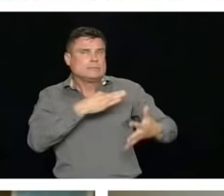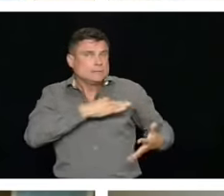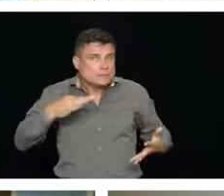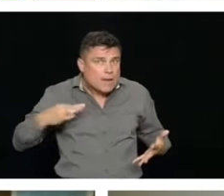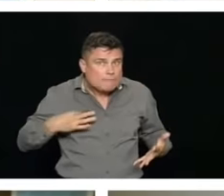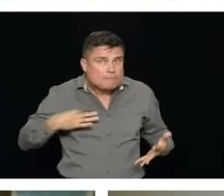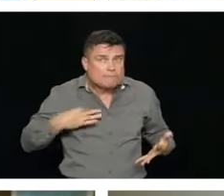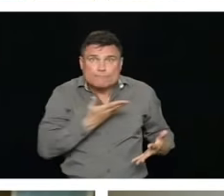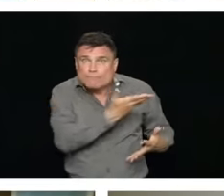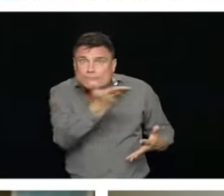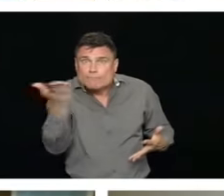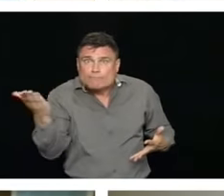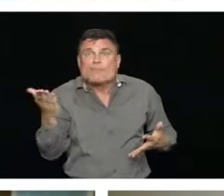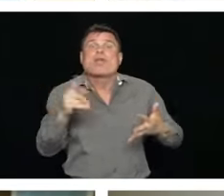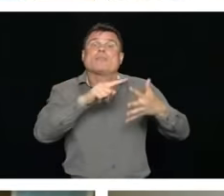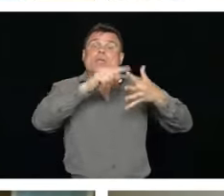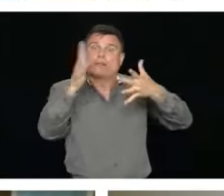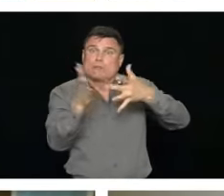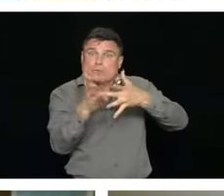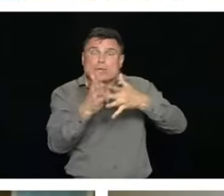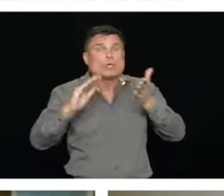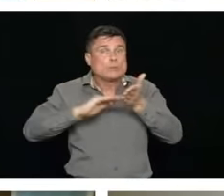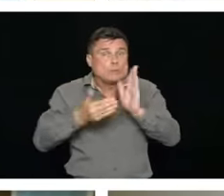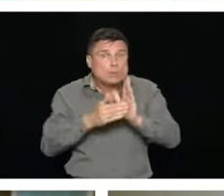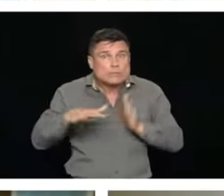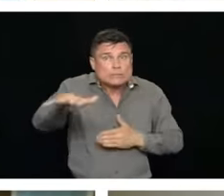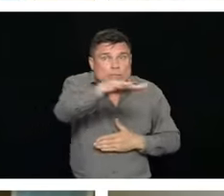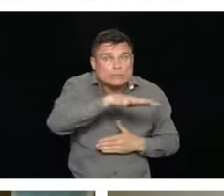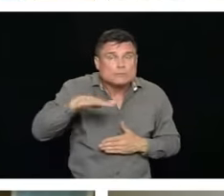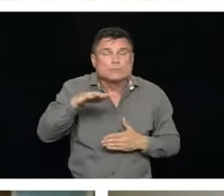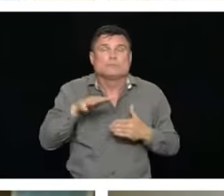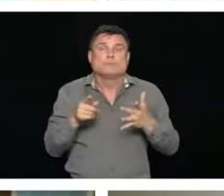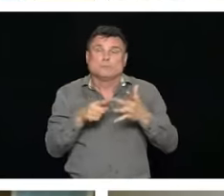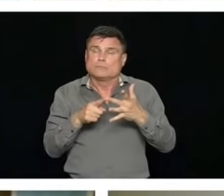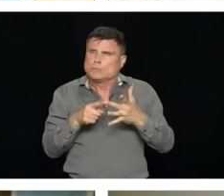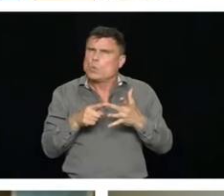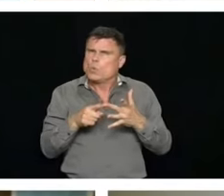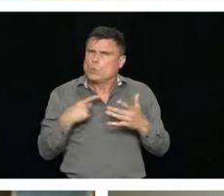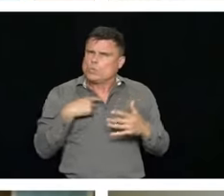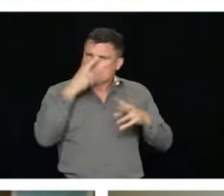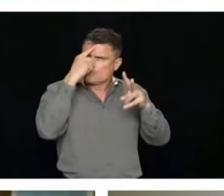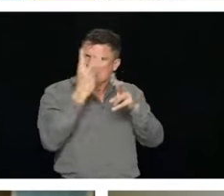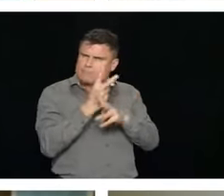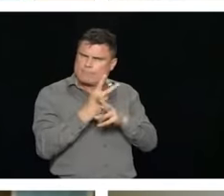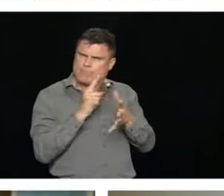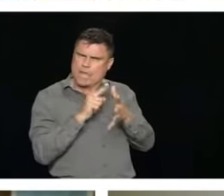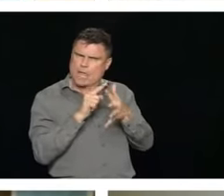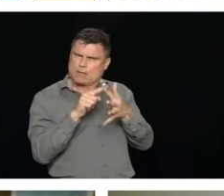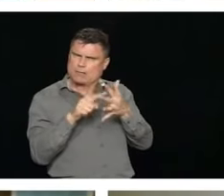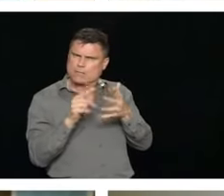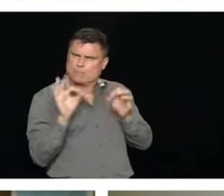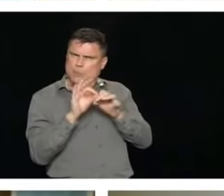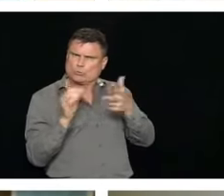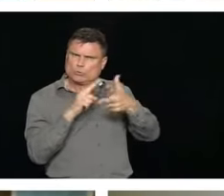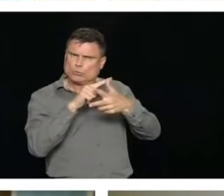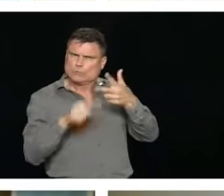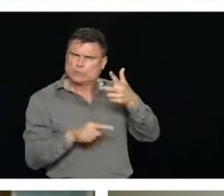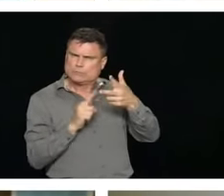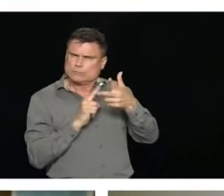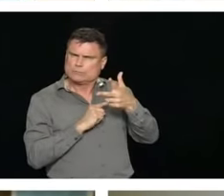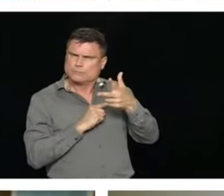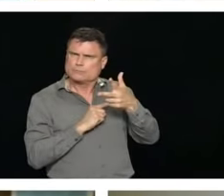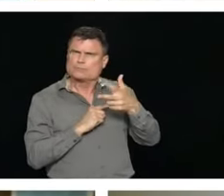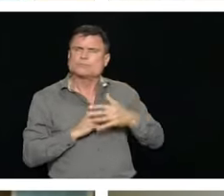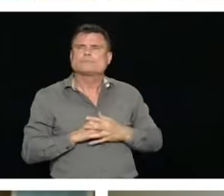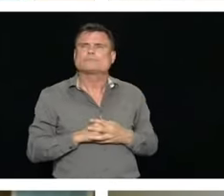for students, when we were given the okay, people were willing to, you know, go that extra mile and work hard because we